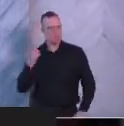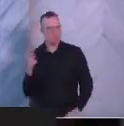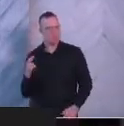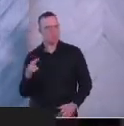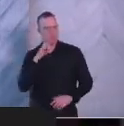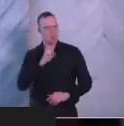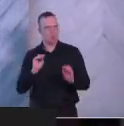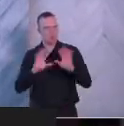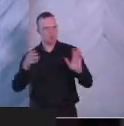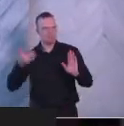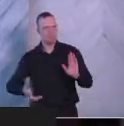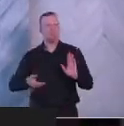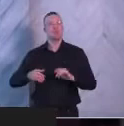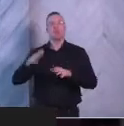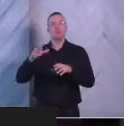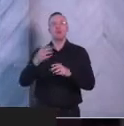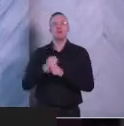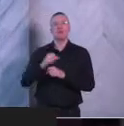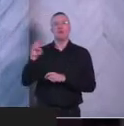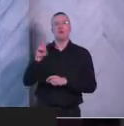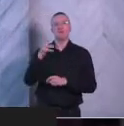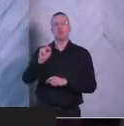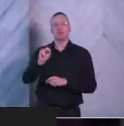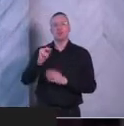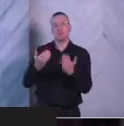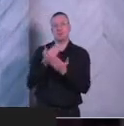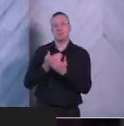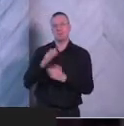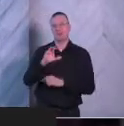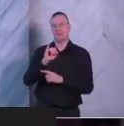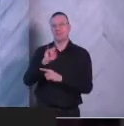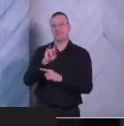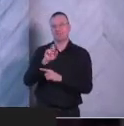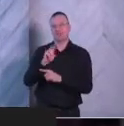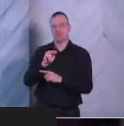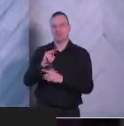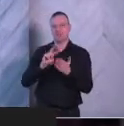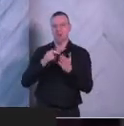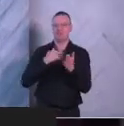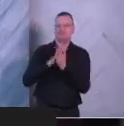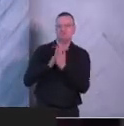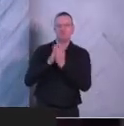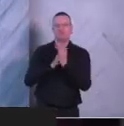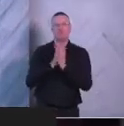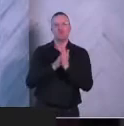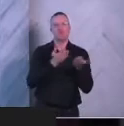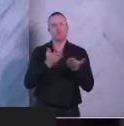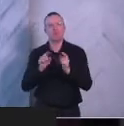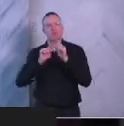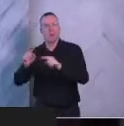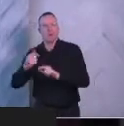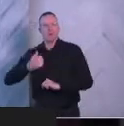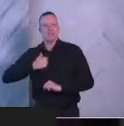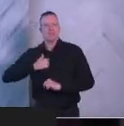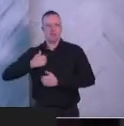Western civilization. And much of this was motivation for me to go and join the regular forces of the Canadian Armed Forces and serve my country as a